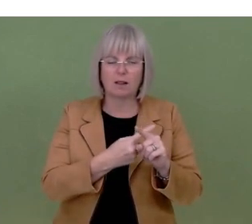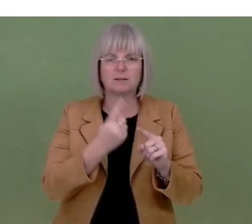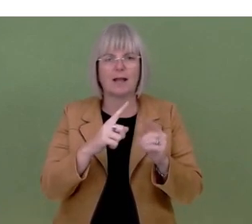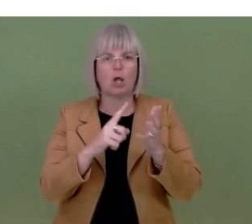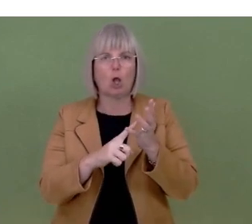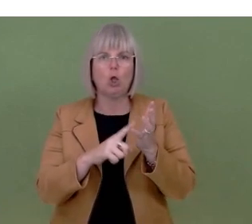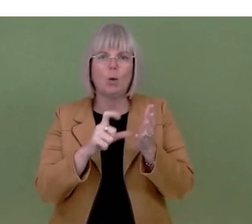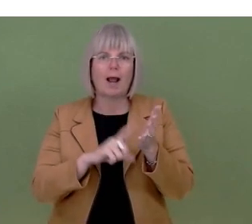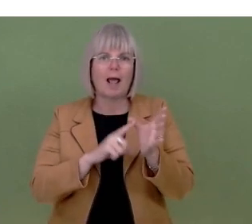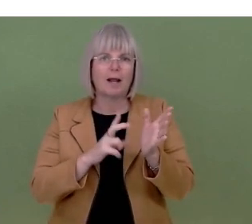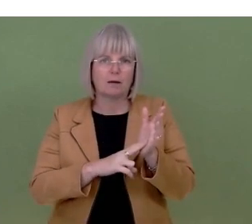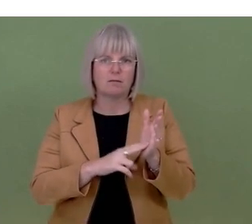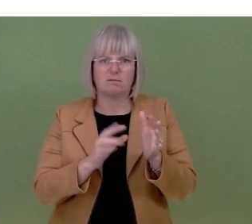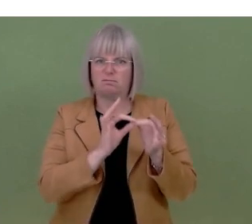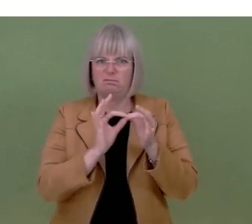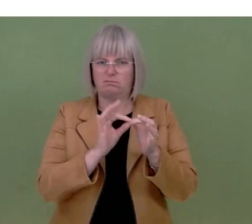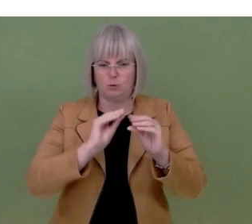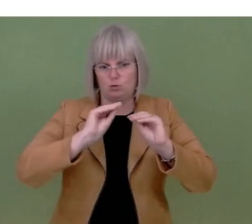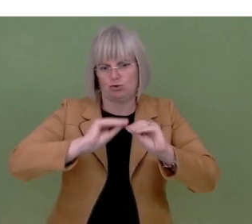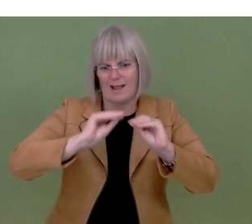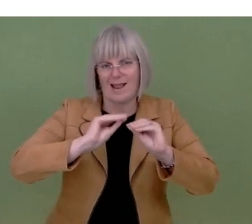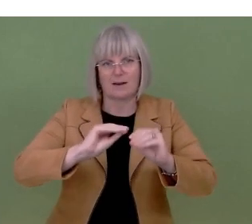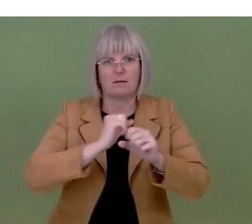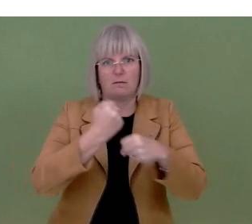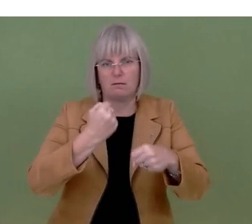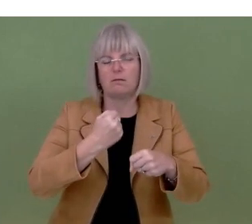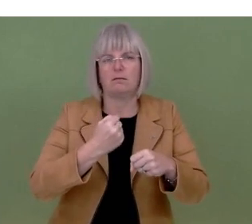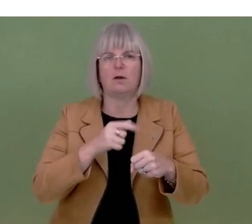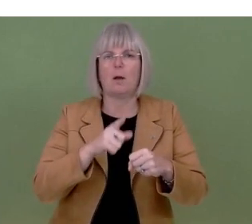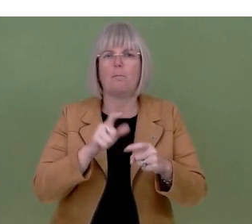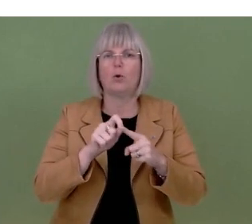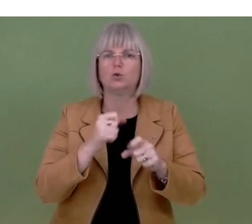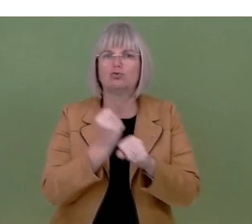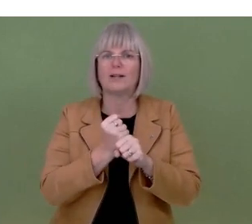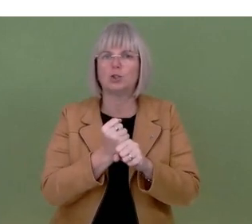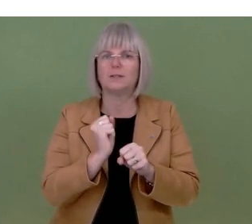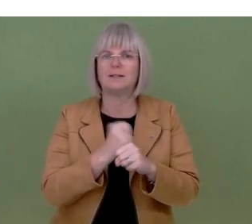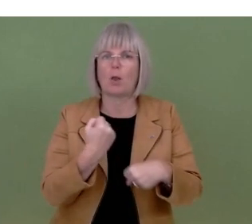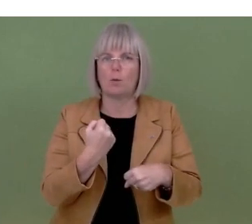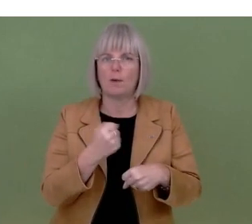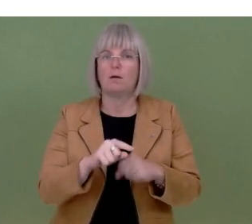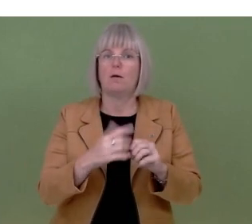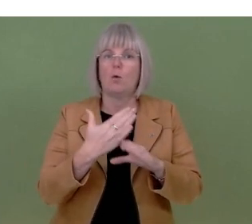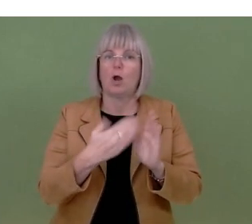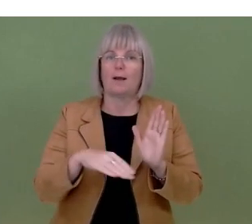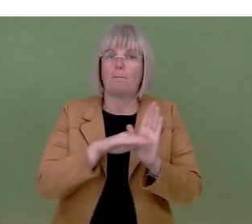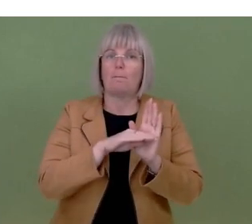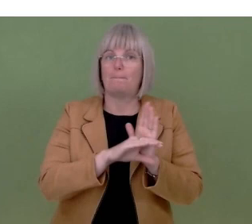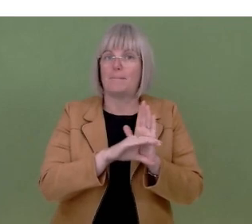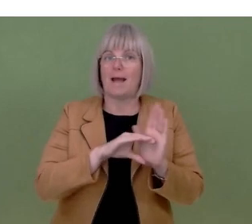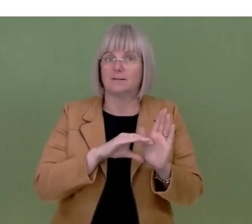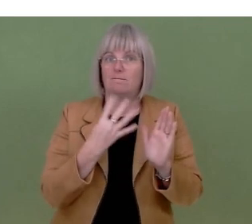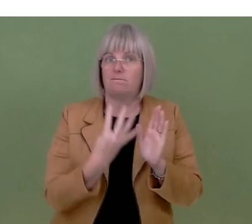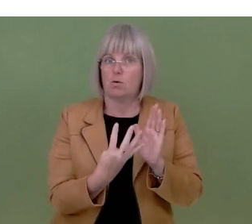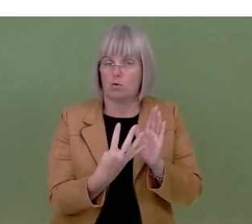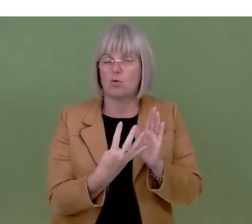up the psychology graduates in a postgraduate diploma, and they work as a Band 4 TAP when they're in training and studying 1 day a